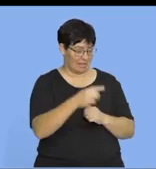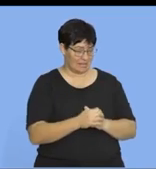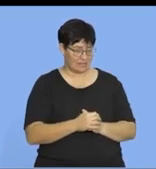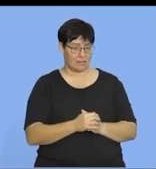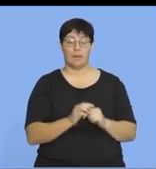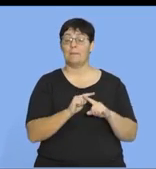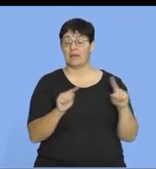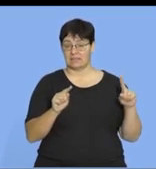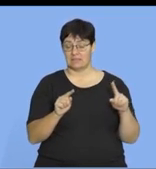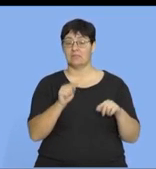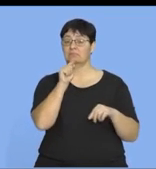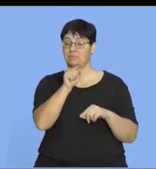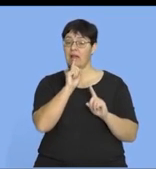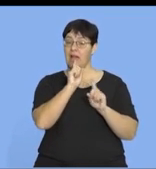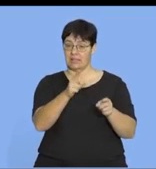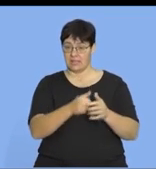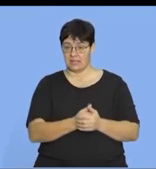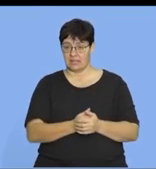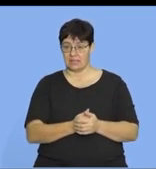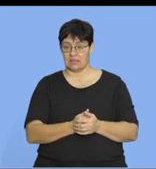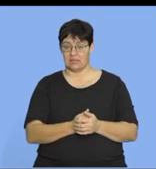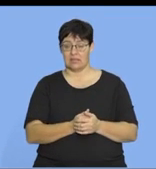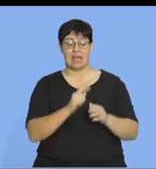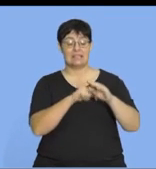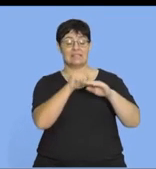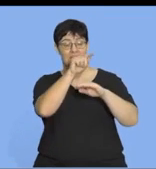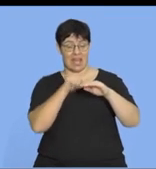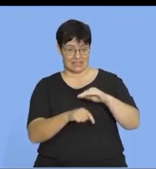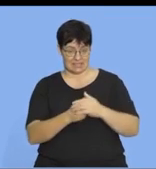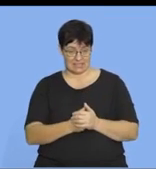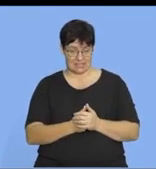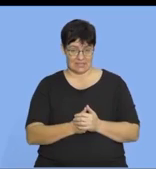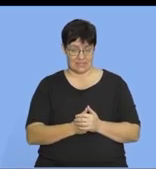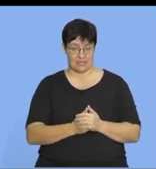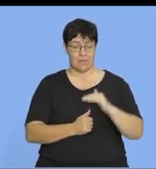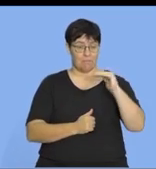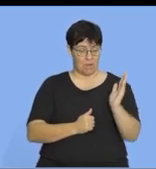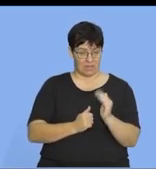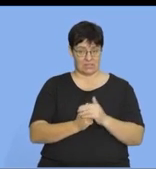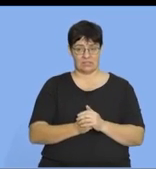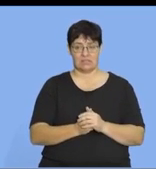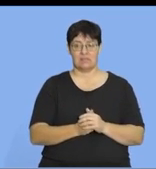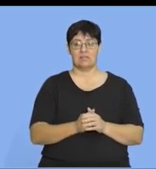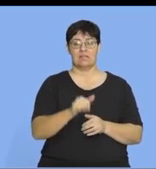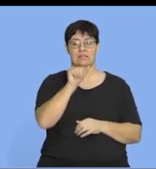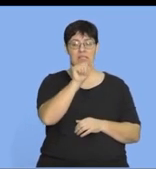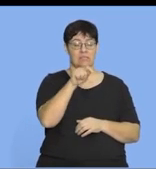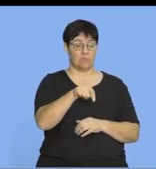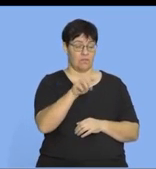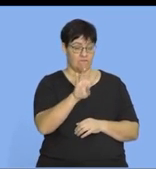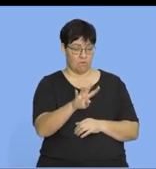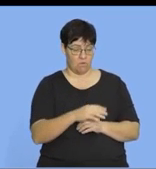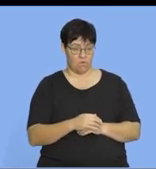number. But now I'm going to take that answer. I'm going to divide it by, now watch, I'm going to put this in brackets,